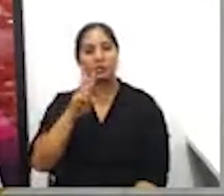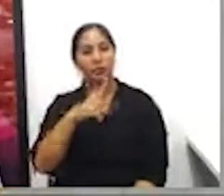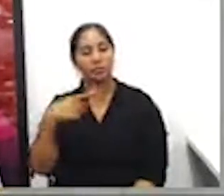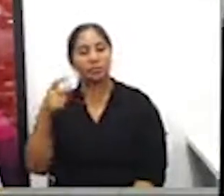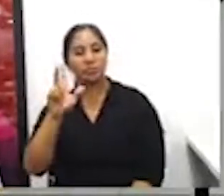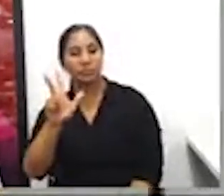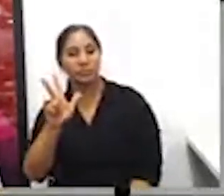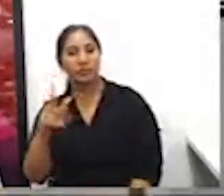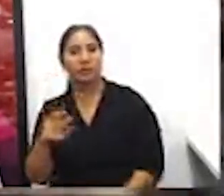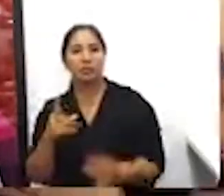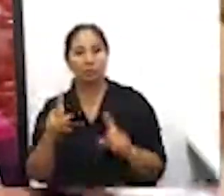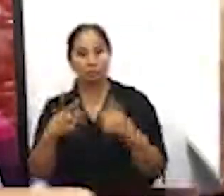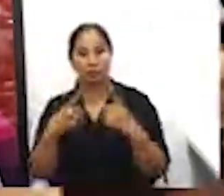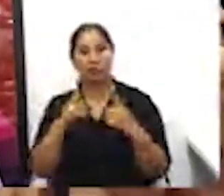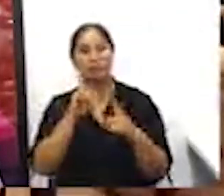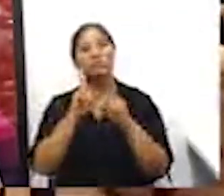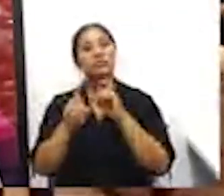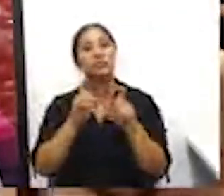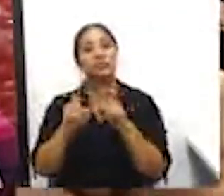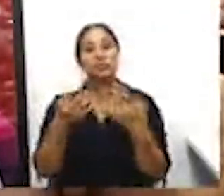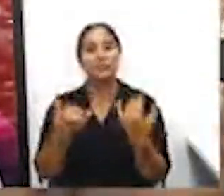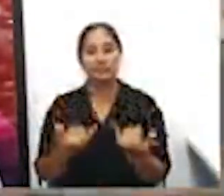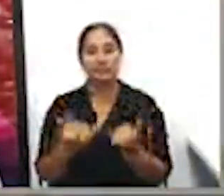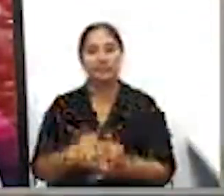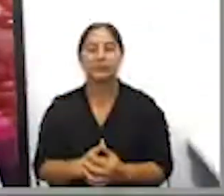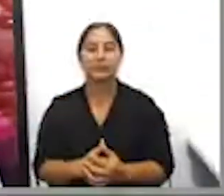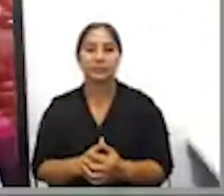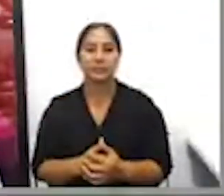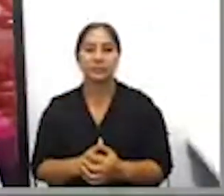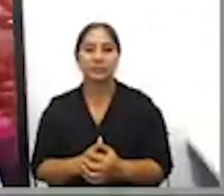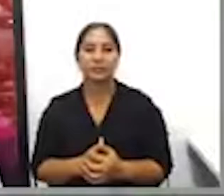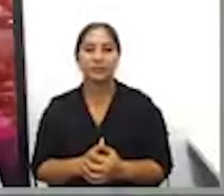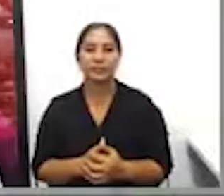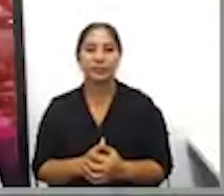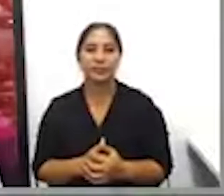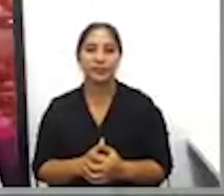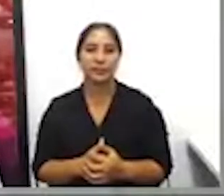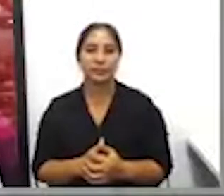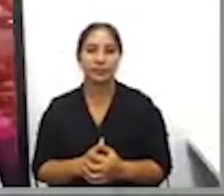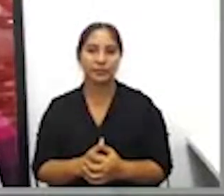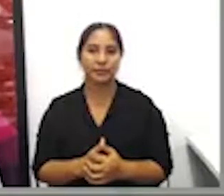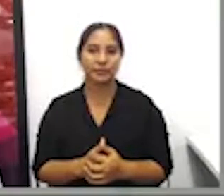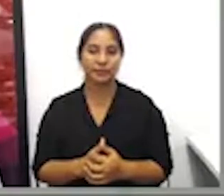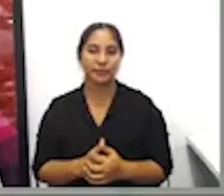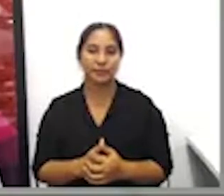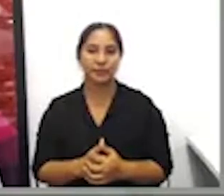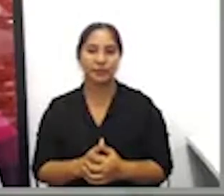Folks should be very comfortable choosing what role is most comfortable for